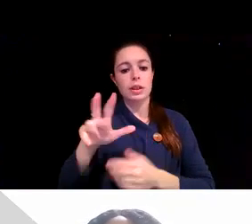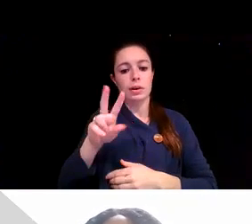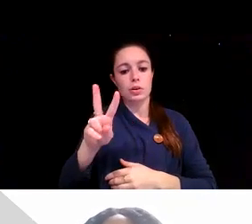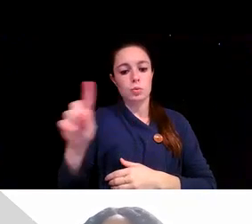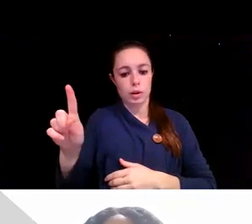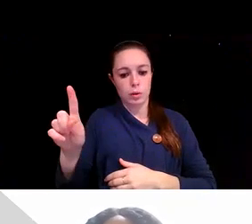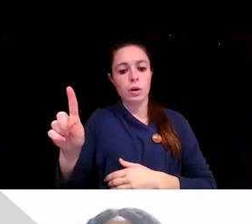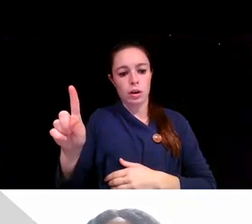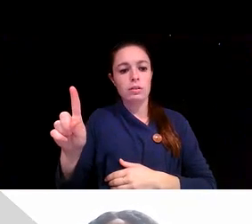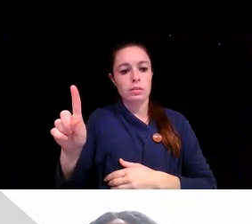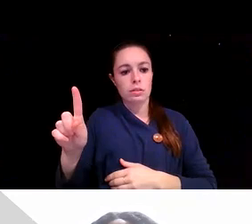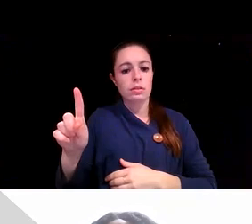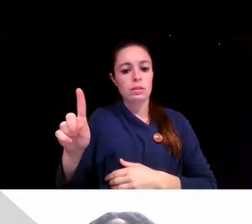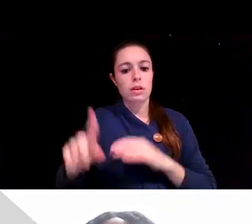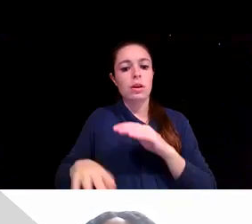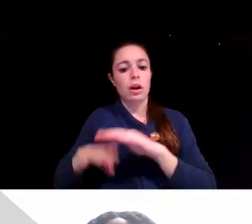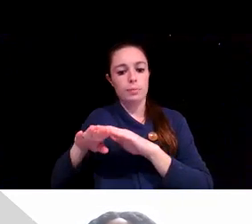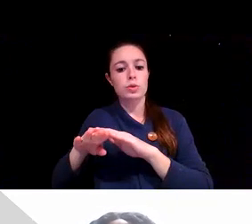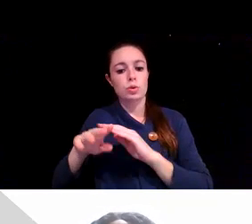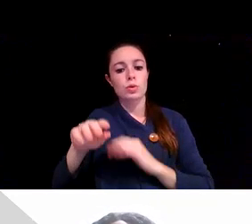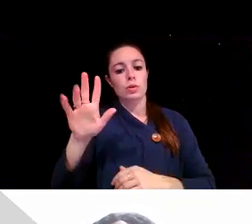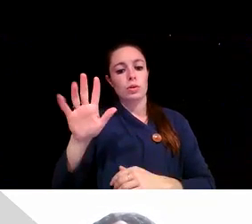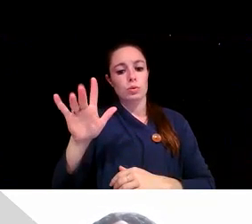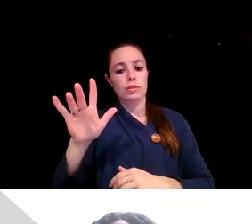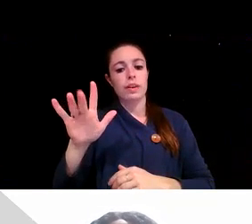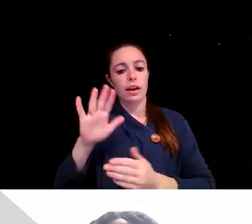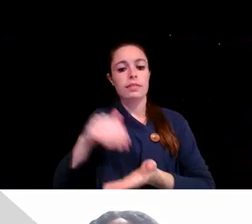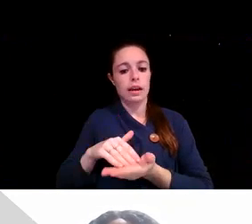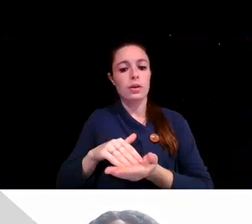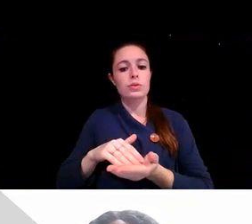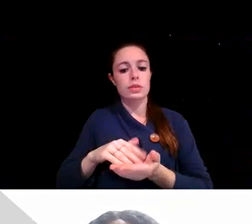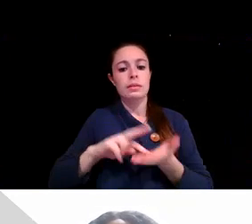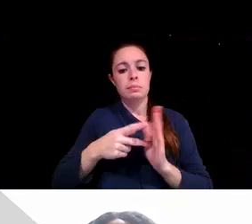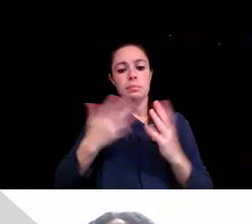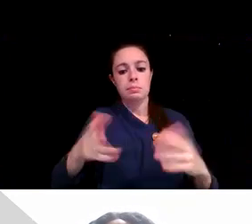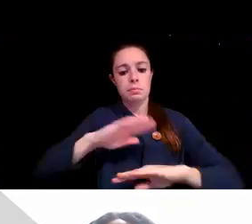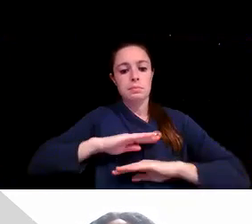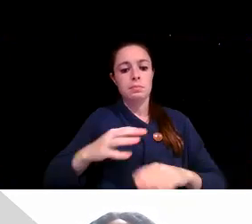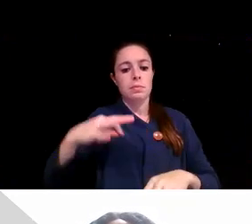$19,321 up to about $25,000, which qualifies you for the Essential Plan 1,